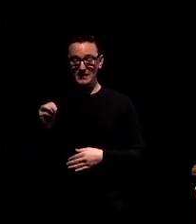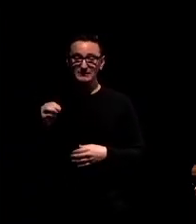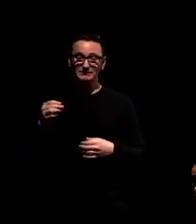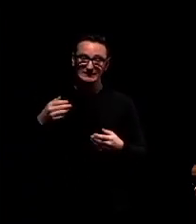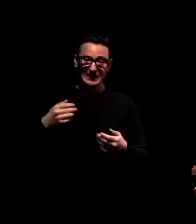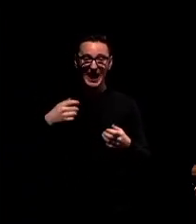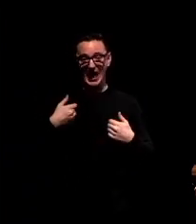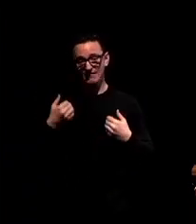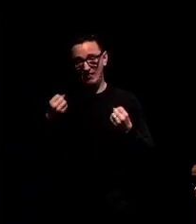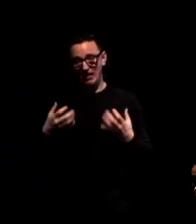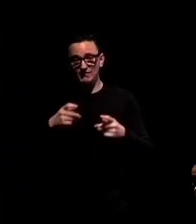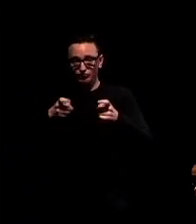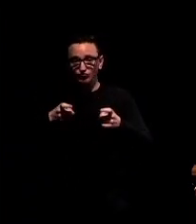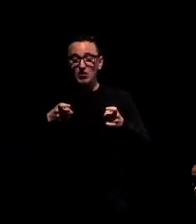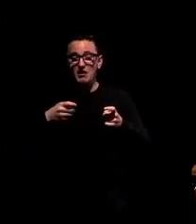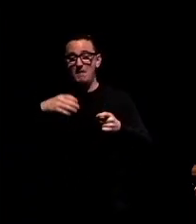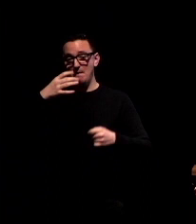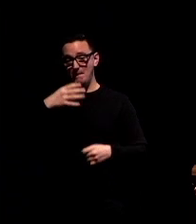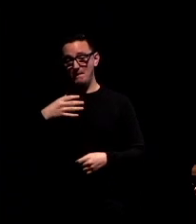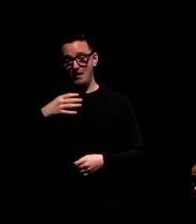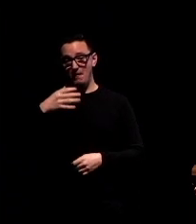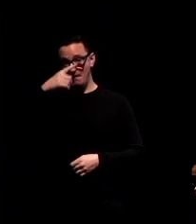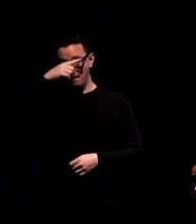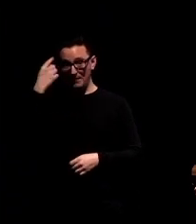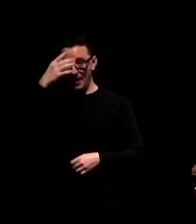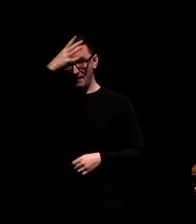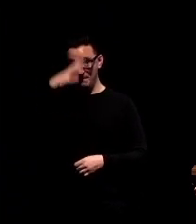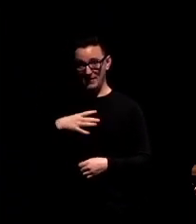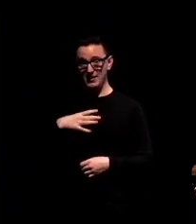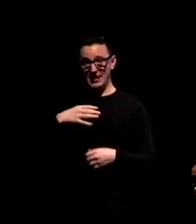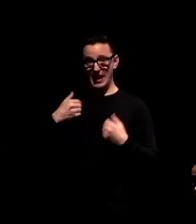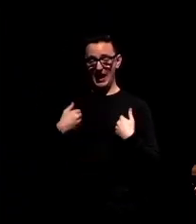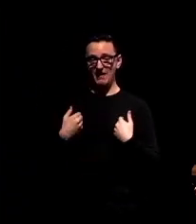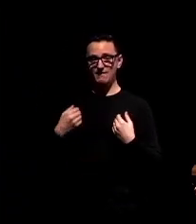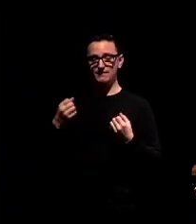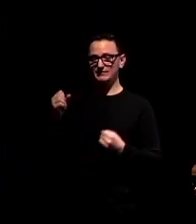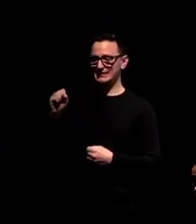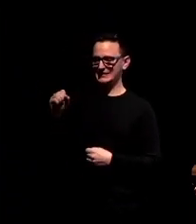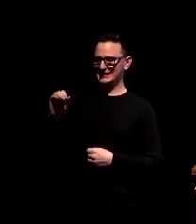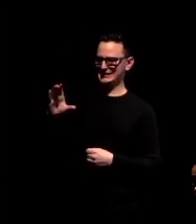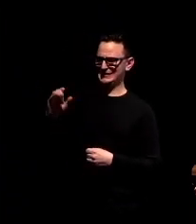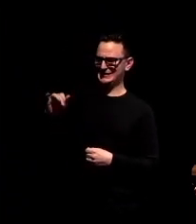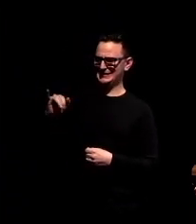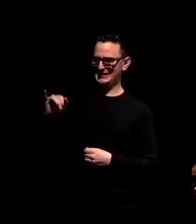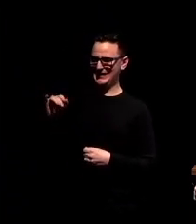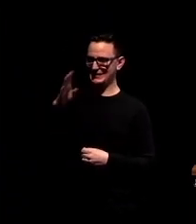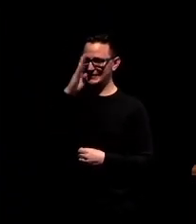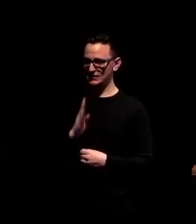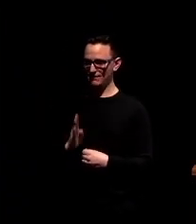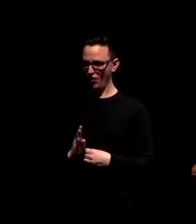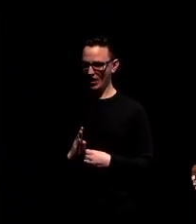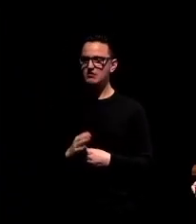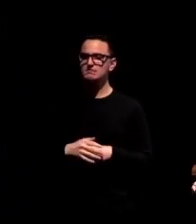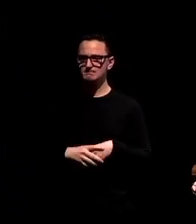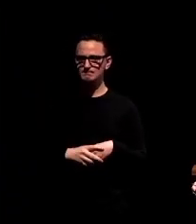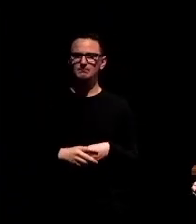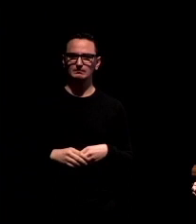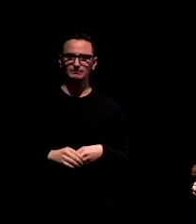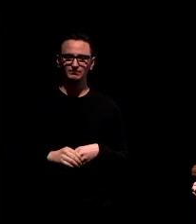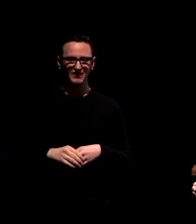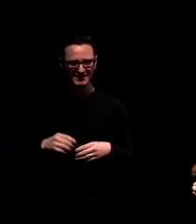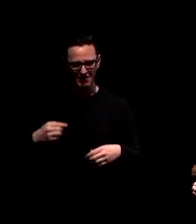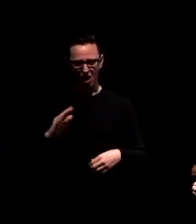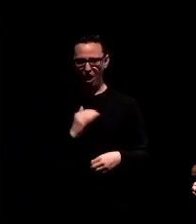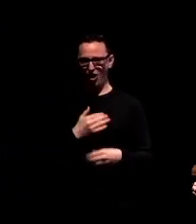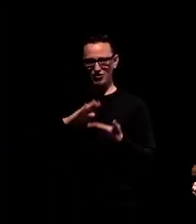actually misdiagnosed with schizophrenia, kind of misinterpreting some of those symptoms that they're seeing. And then there's just, we don't want to talk about it in